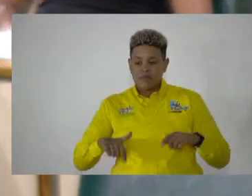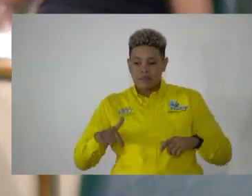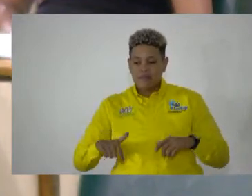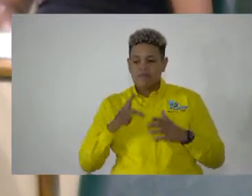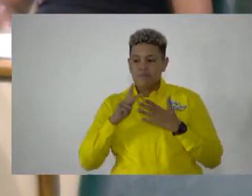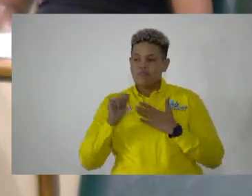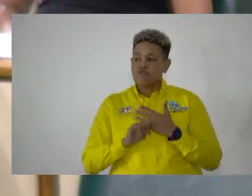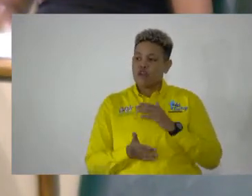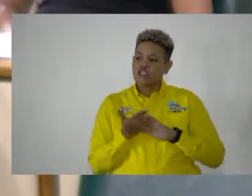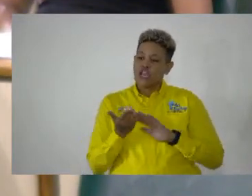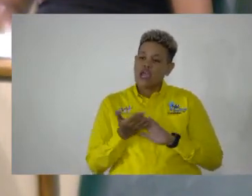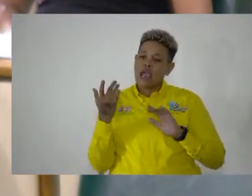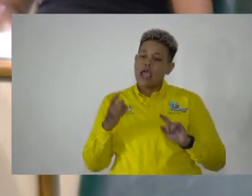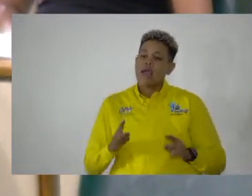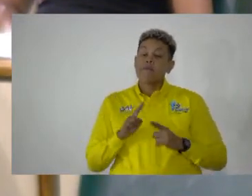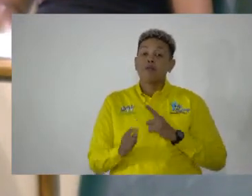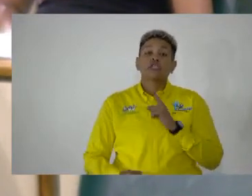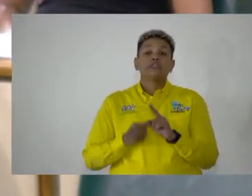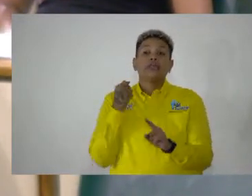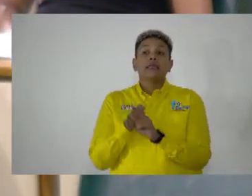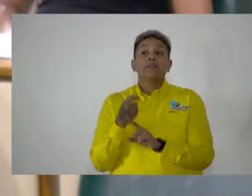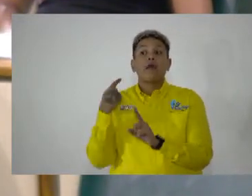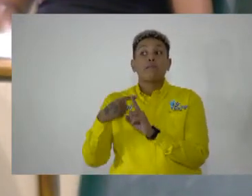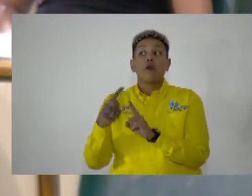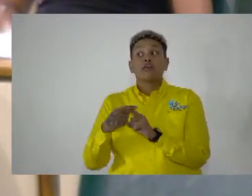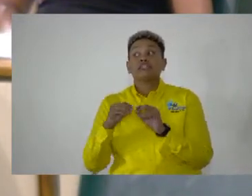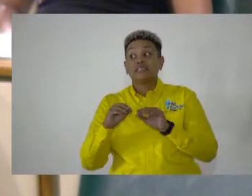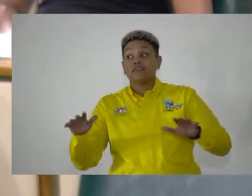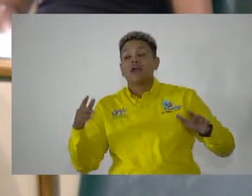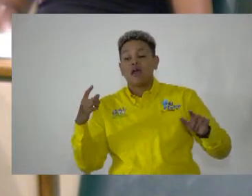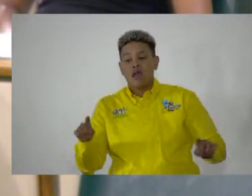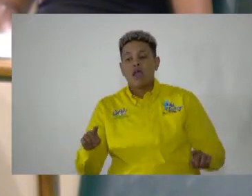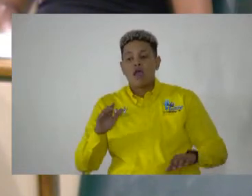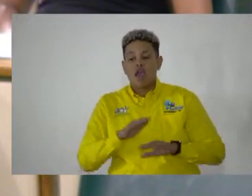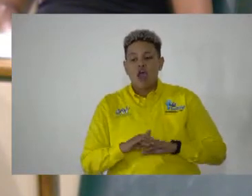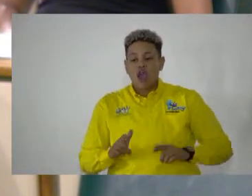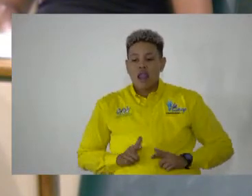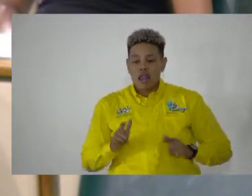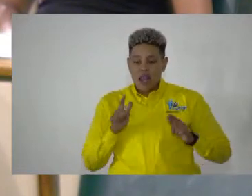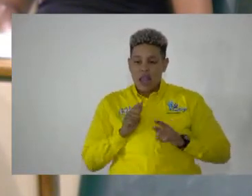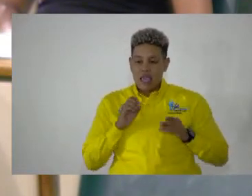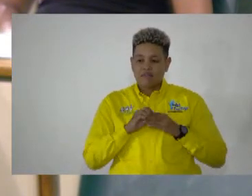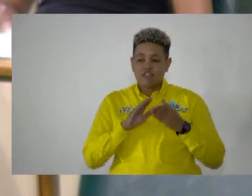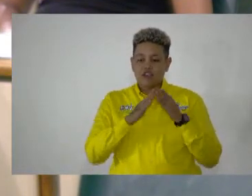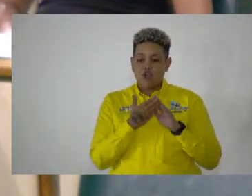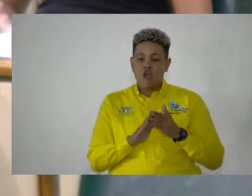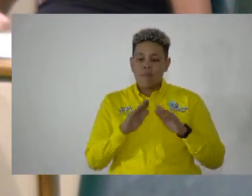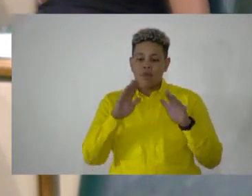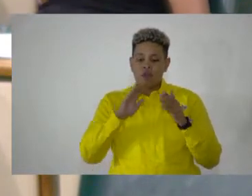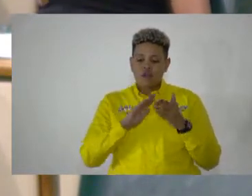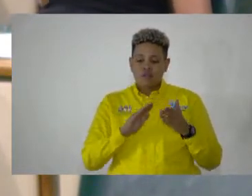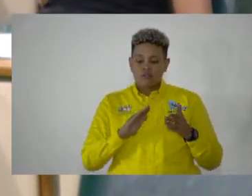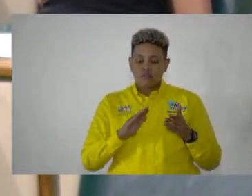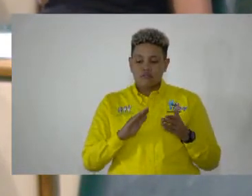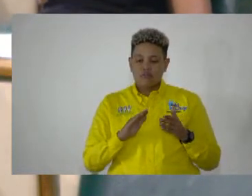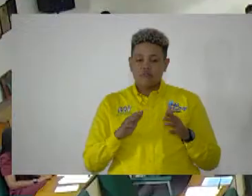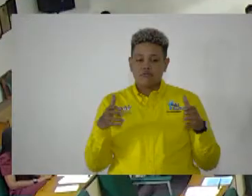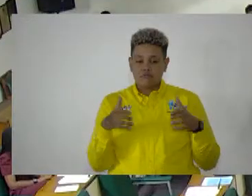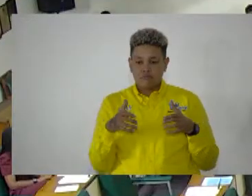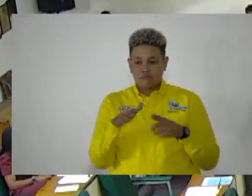this project and the impact, the positive impact it will have on lives in urban communities.